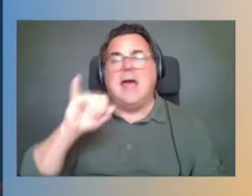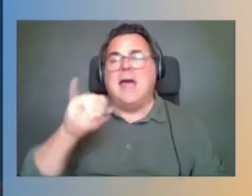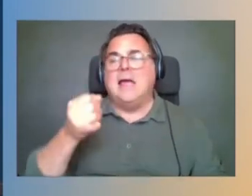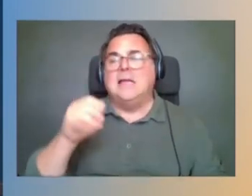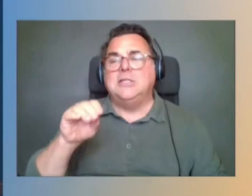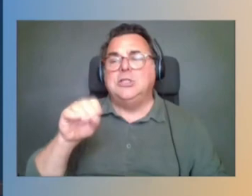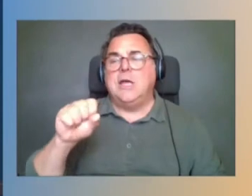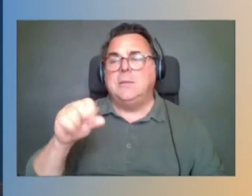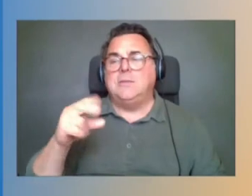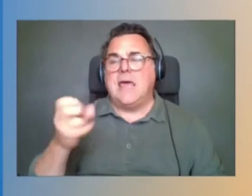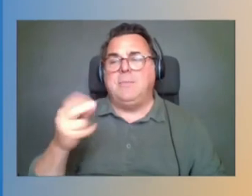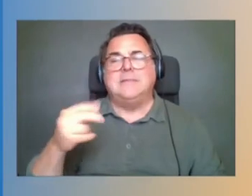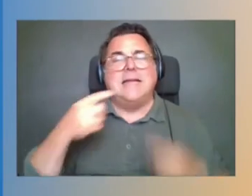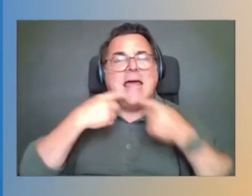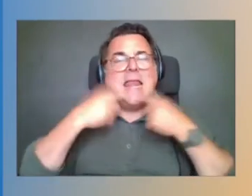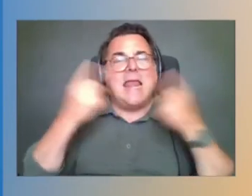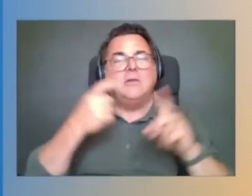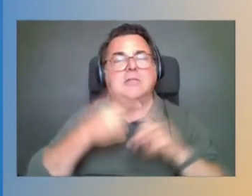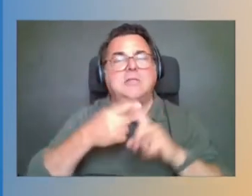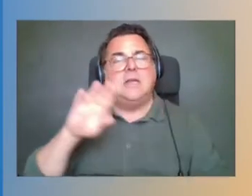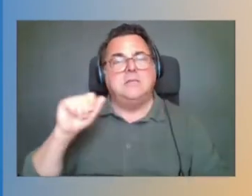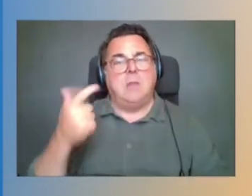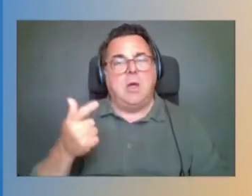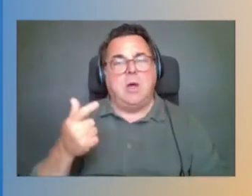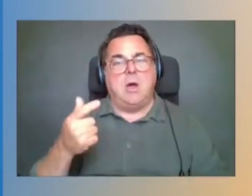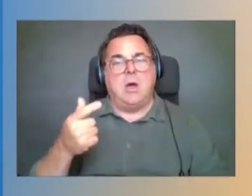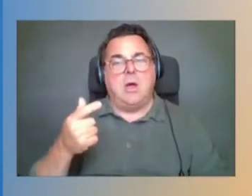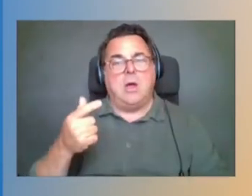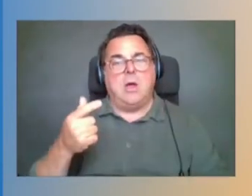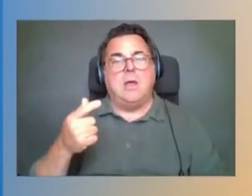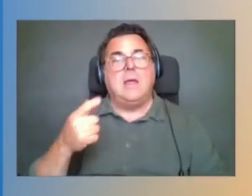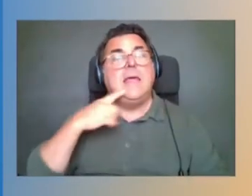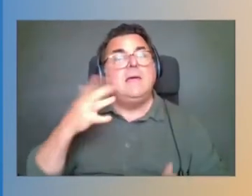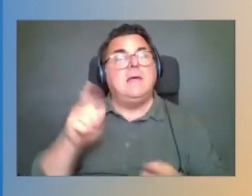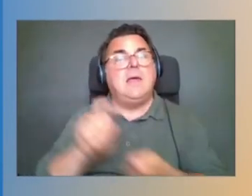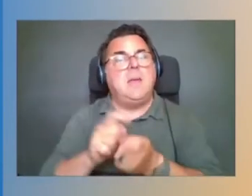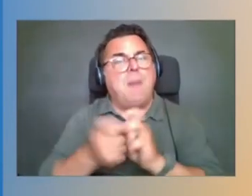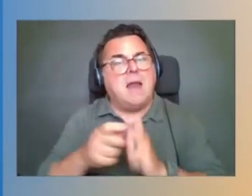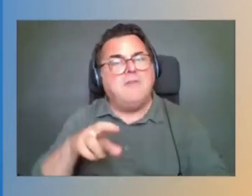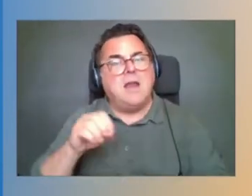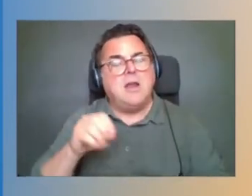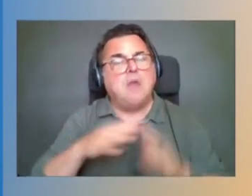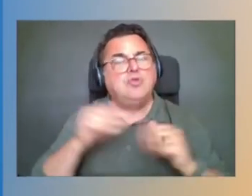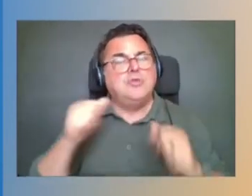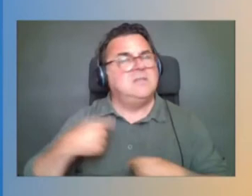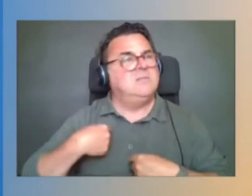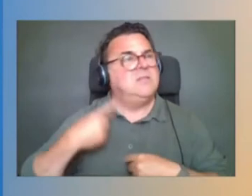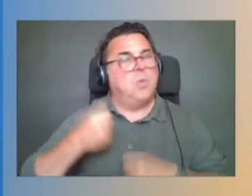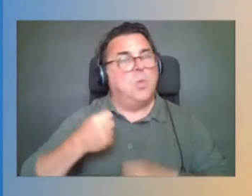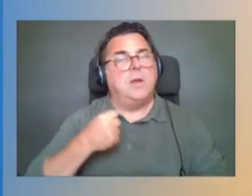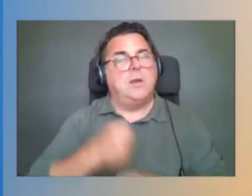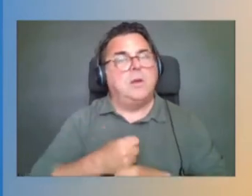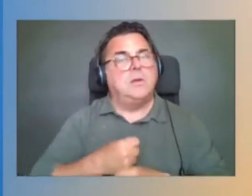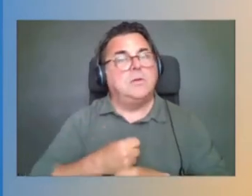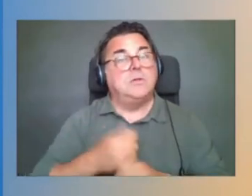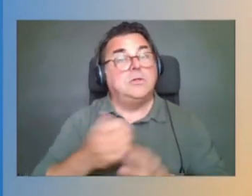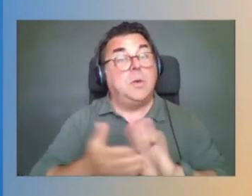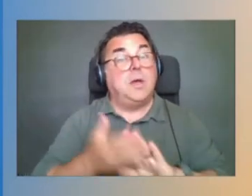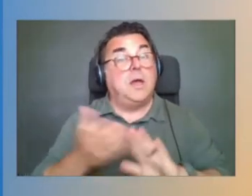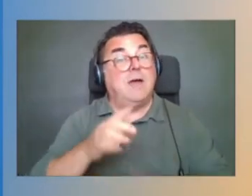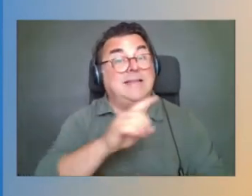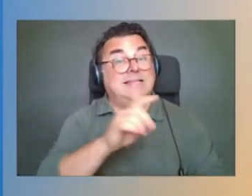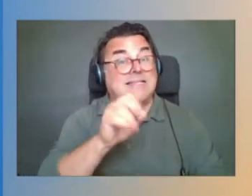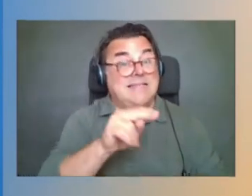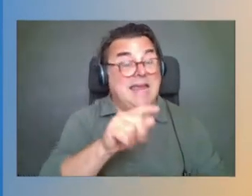on a blog post is that we've actually modified the Nitro system in the last year so that we can actually run Xen instances on